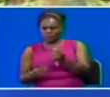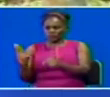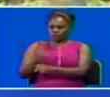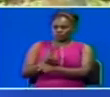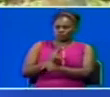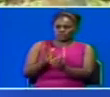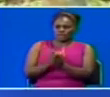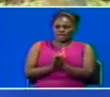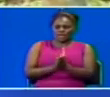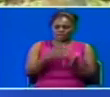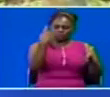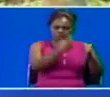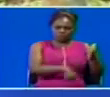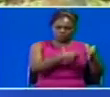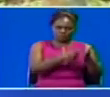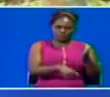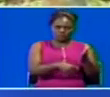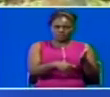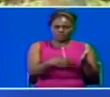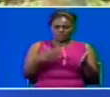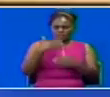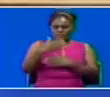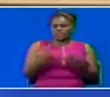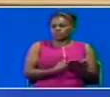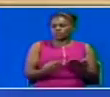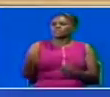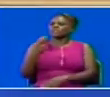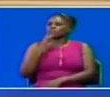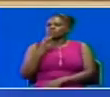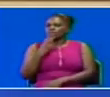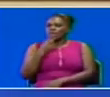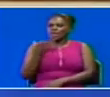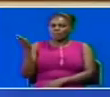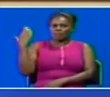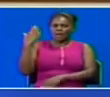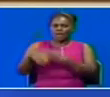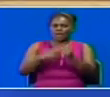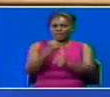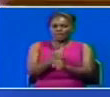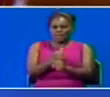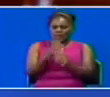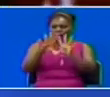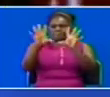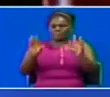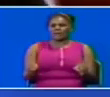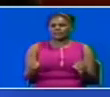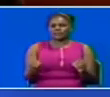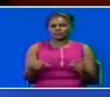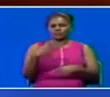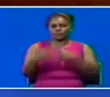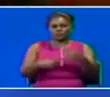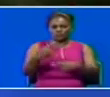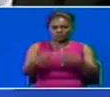expenditure, latest by next week, Tuesday. Unlike in yesteryears, when the budget-making